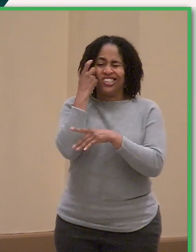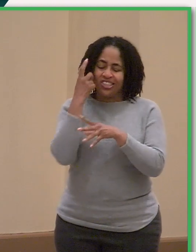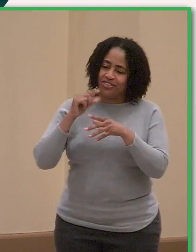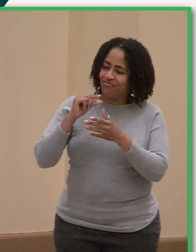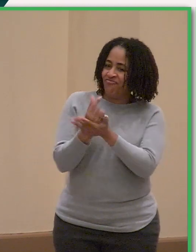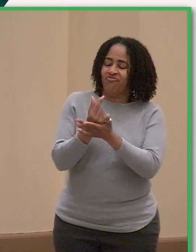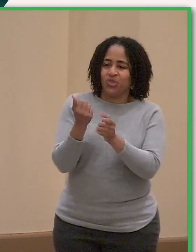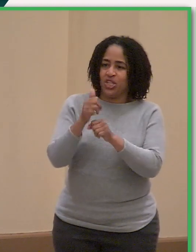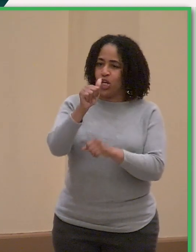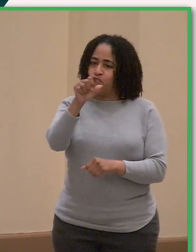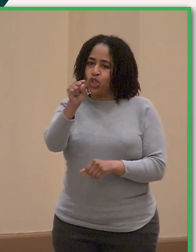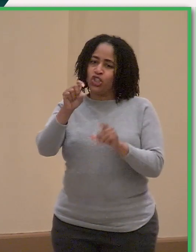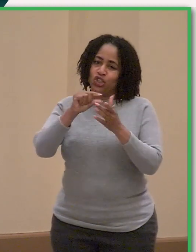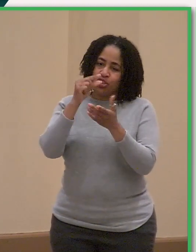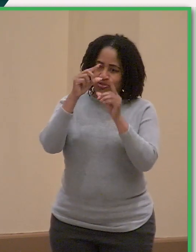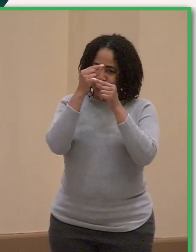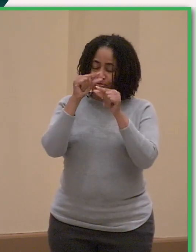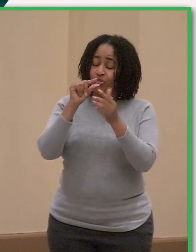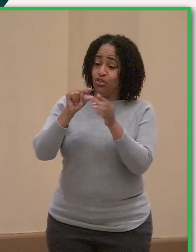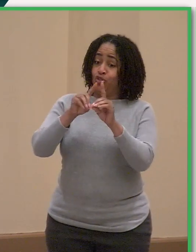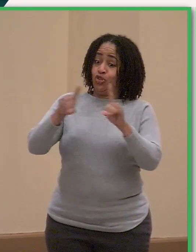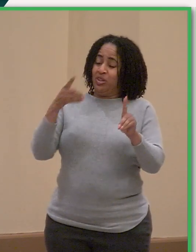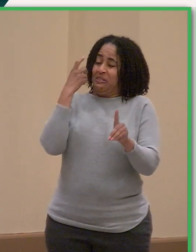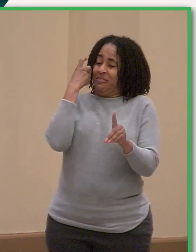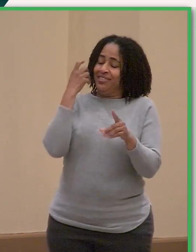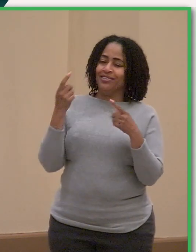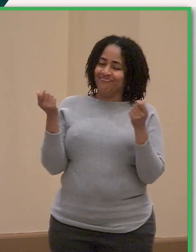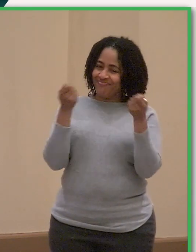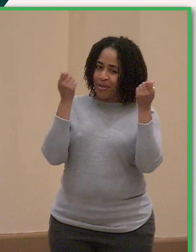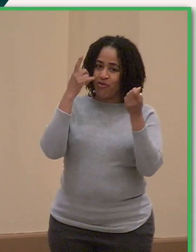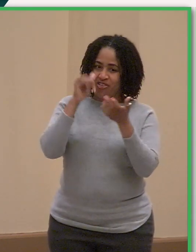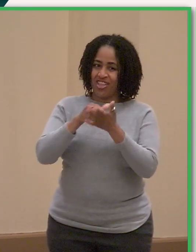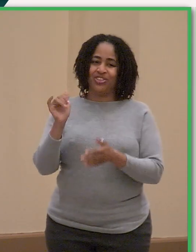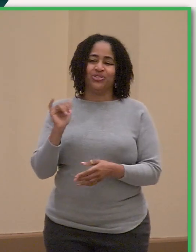degree last month. So that's another round of applause.